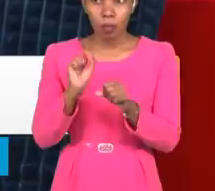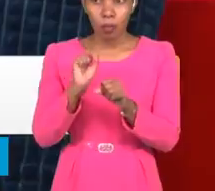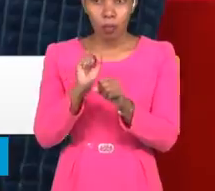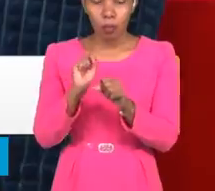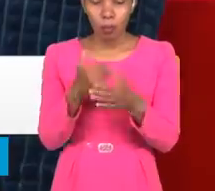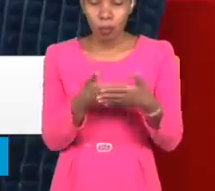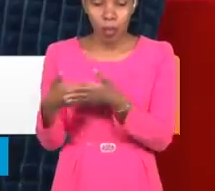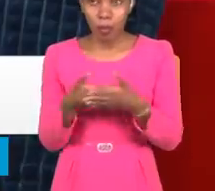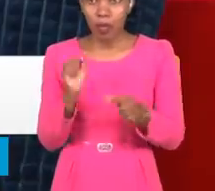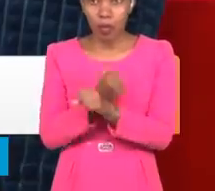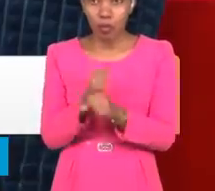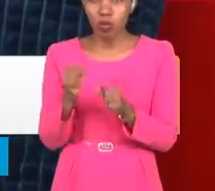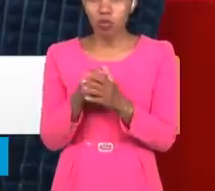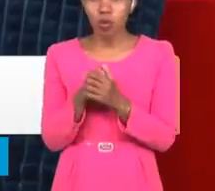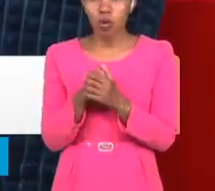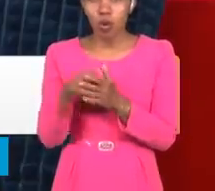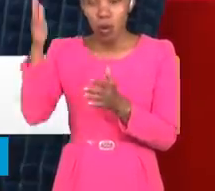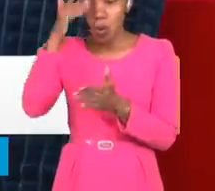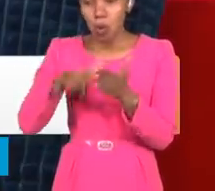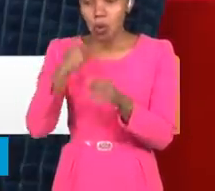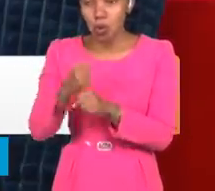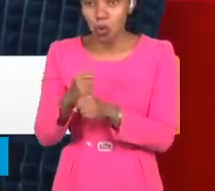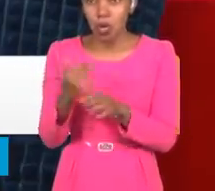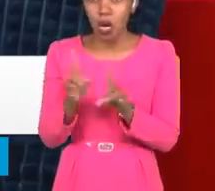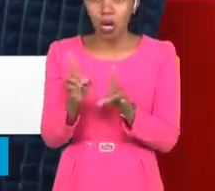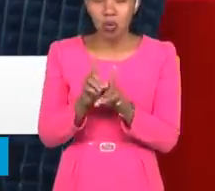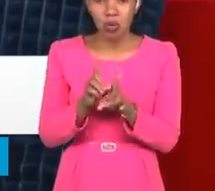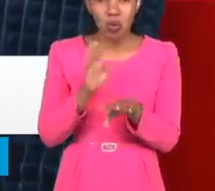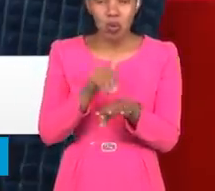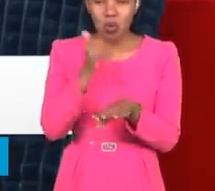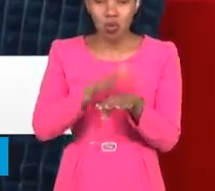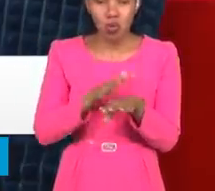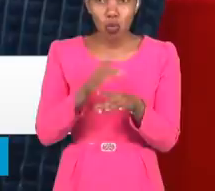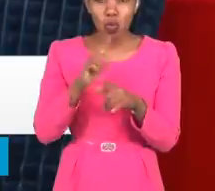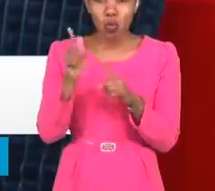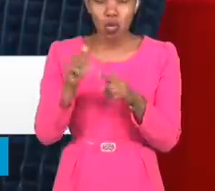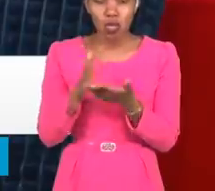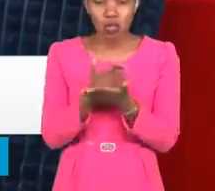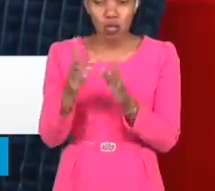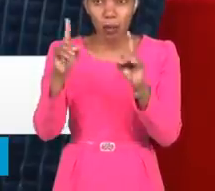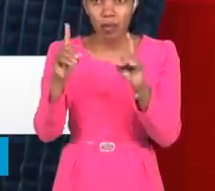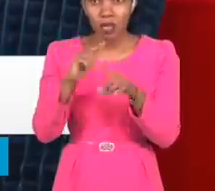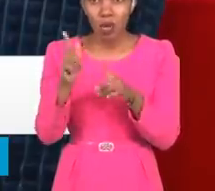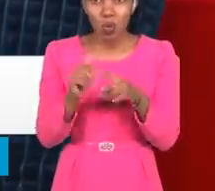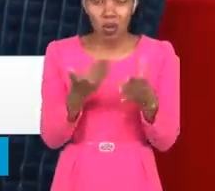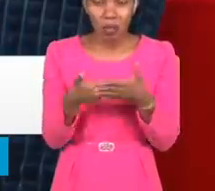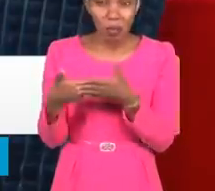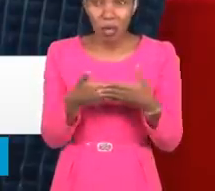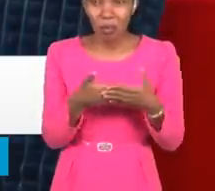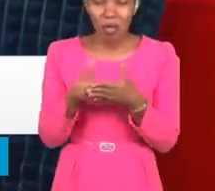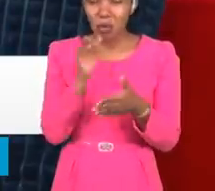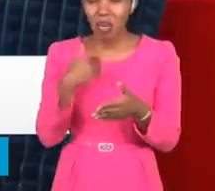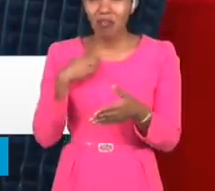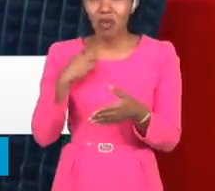The baby cannot consent to what mm. you are doing. Yes. And it's not ethical yes. when you share such pictures. Others, yes. the baby is nude, yes. you know. Okay.